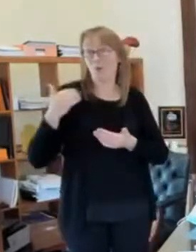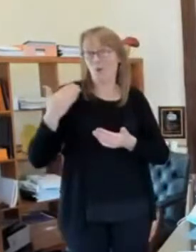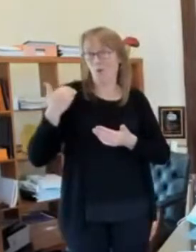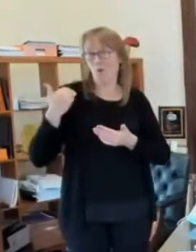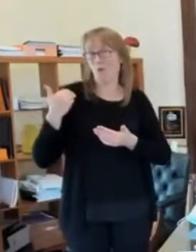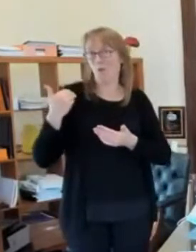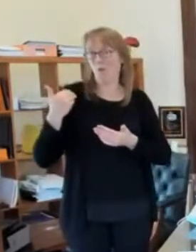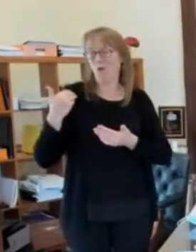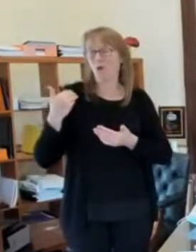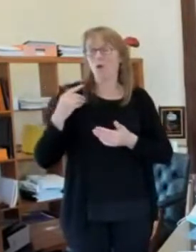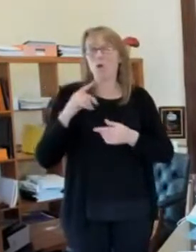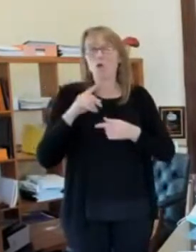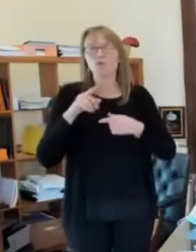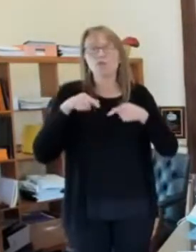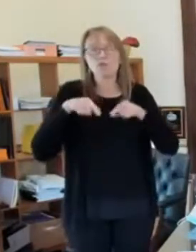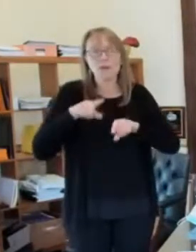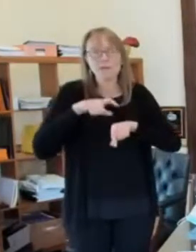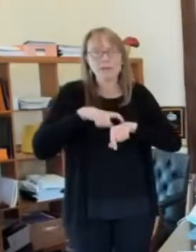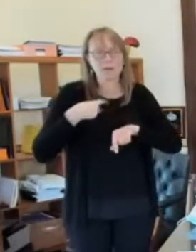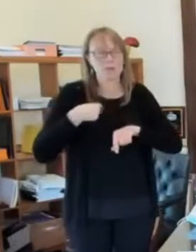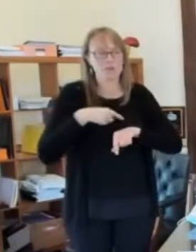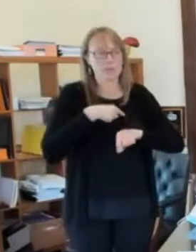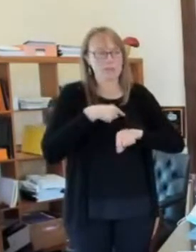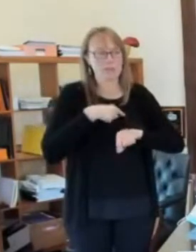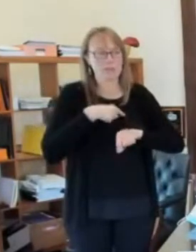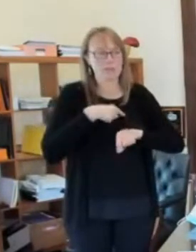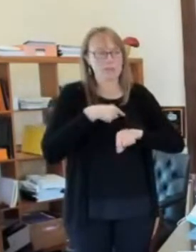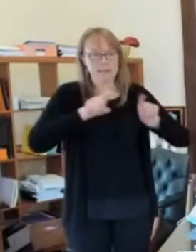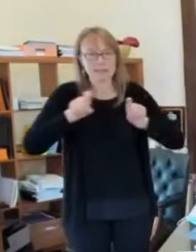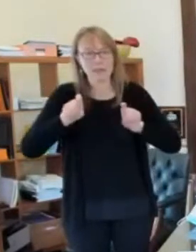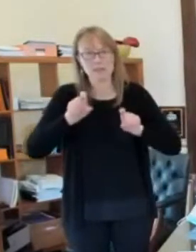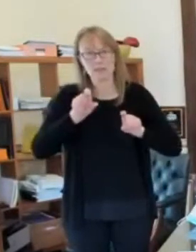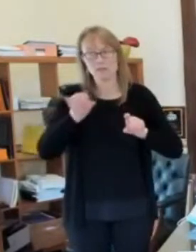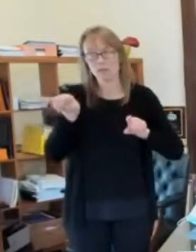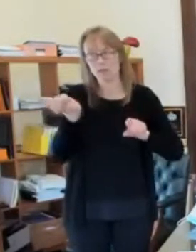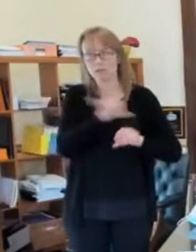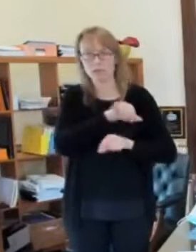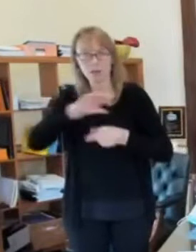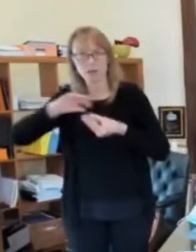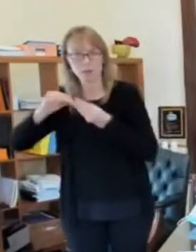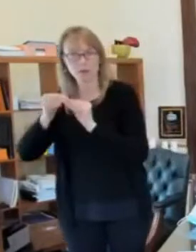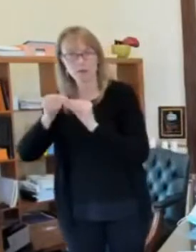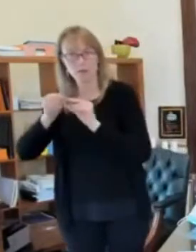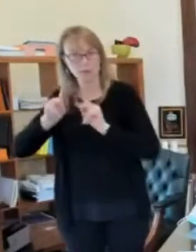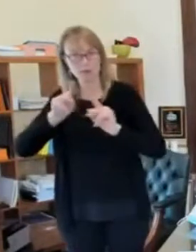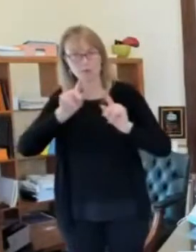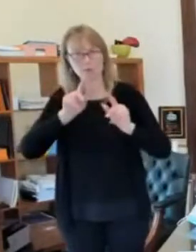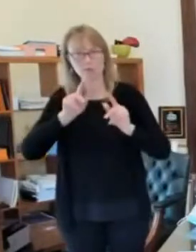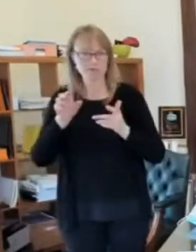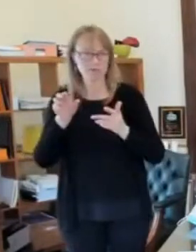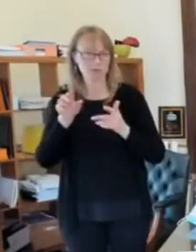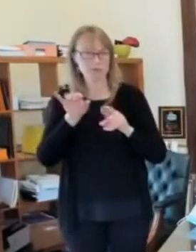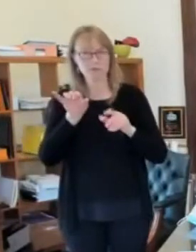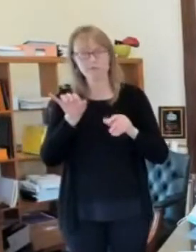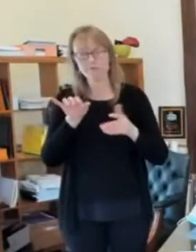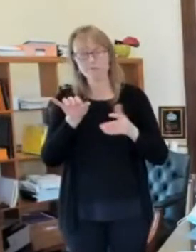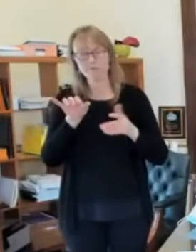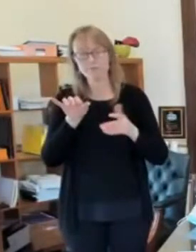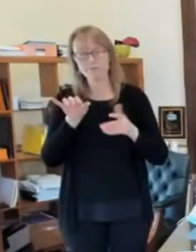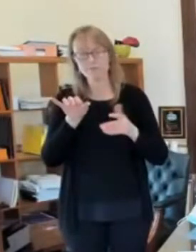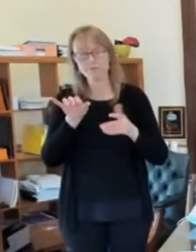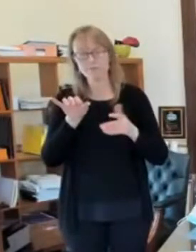15, 16, 17%. So I believe this is a real decrease in the positivity rate. Now, it's got to stay down.